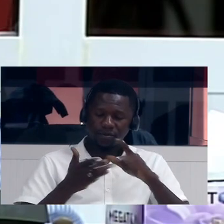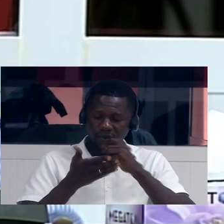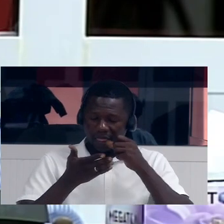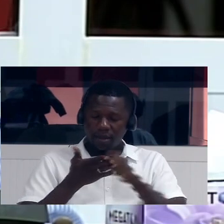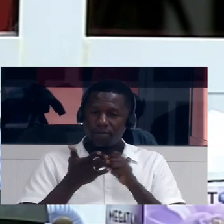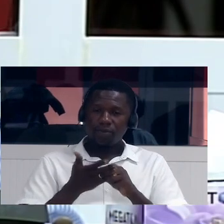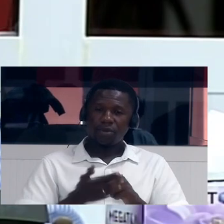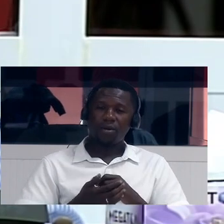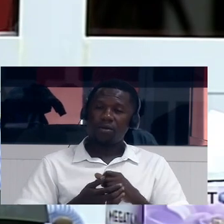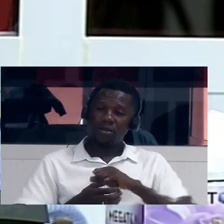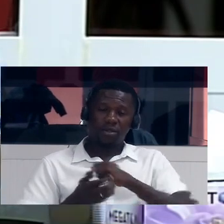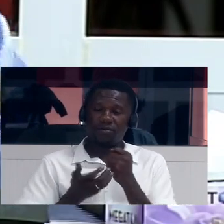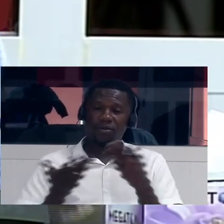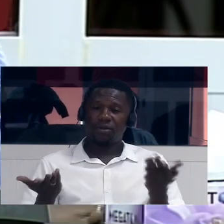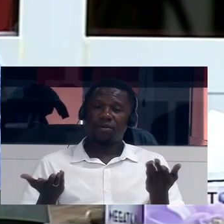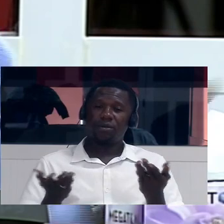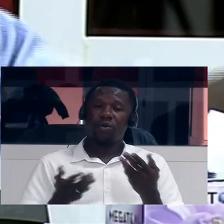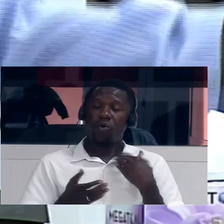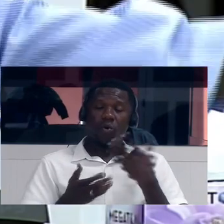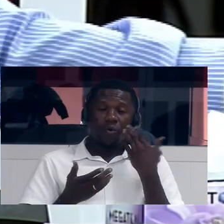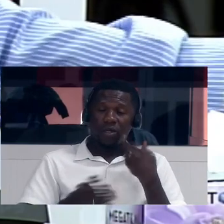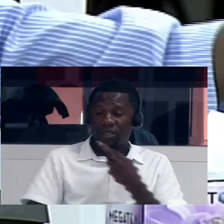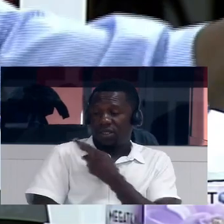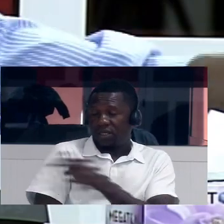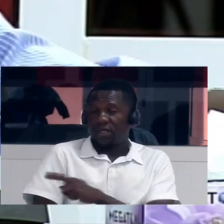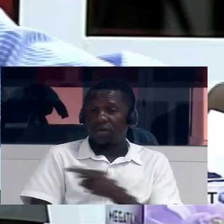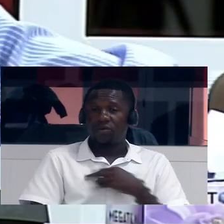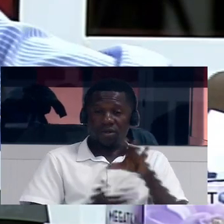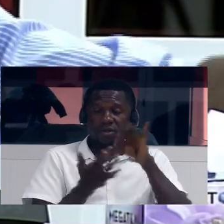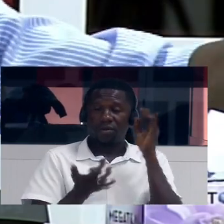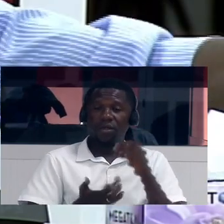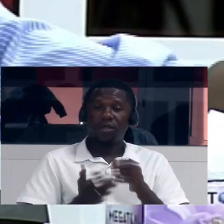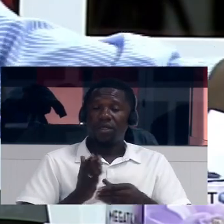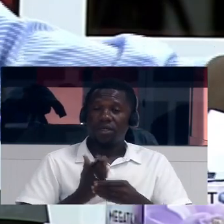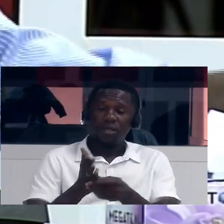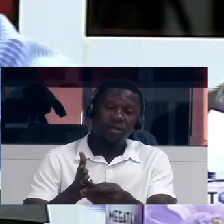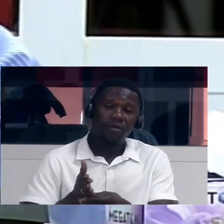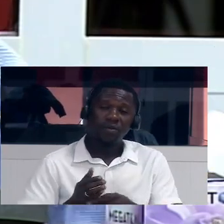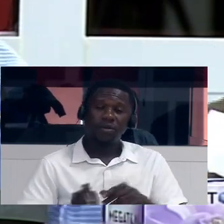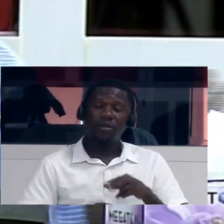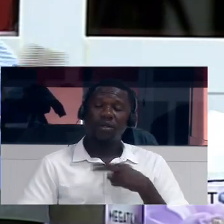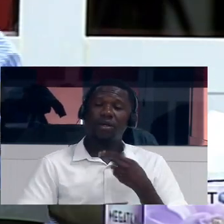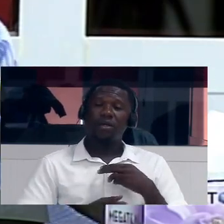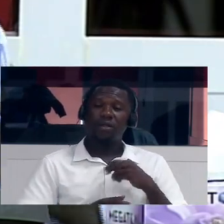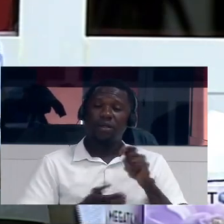it. When I retired, I was appointed as the director of refugee and emergency